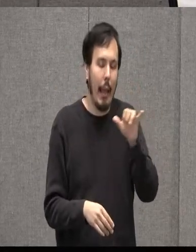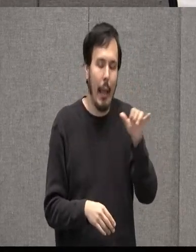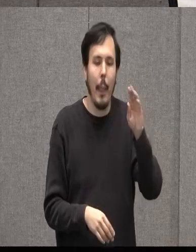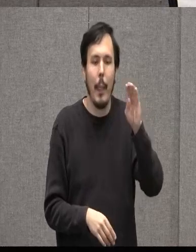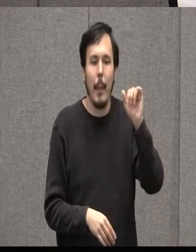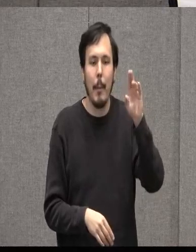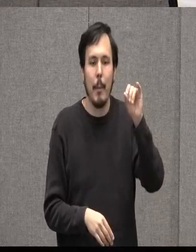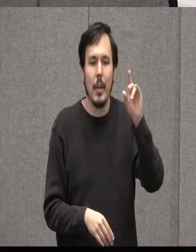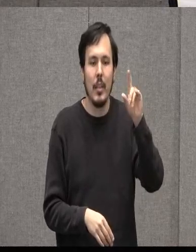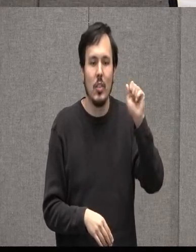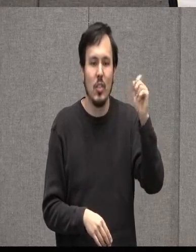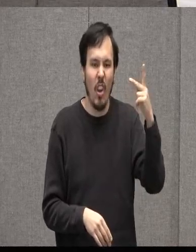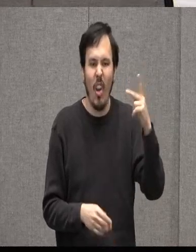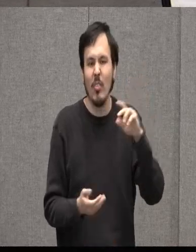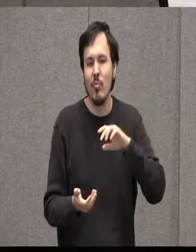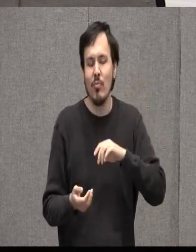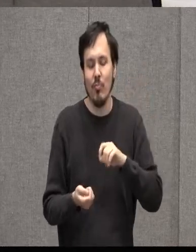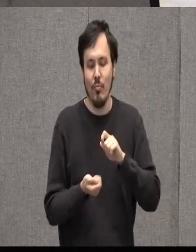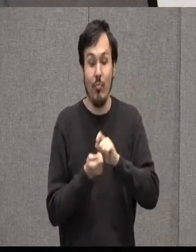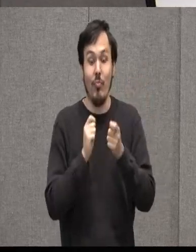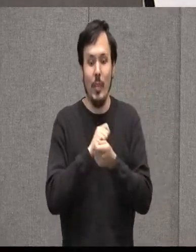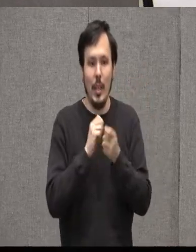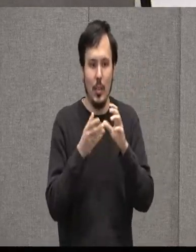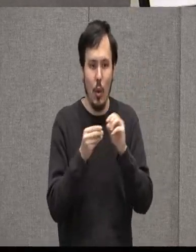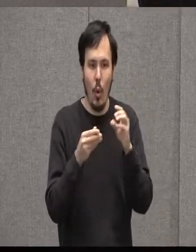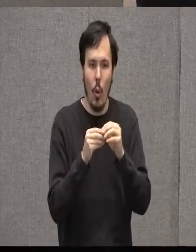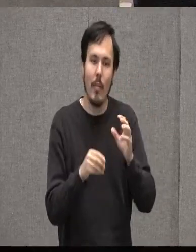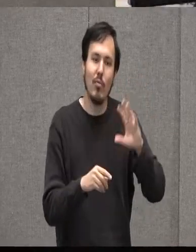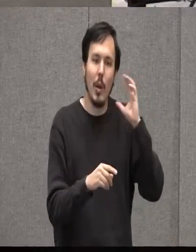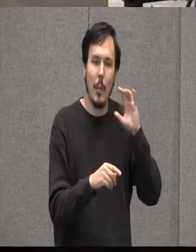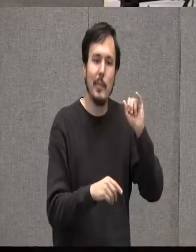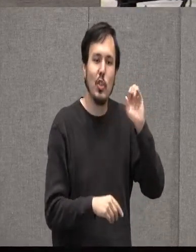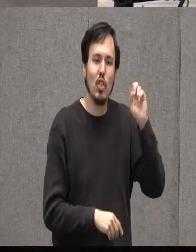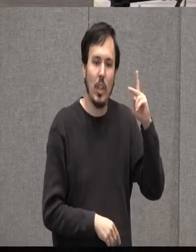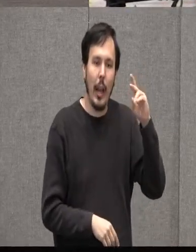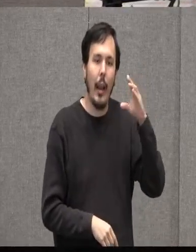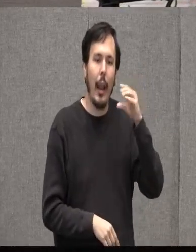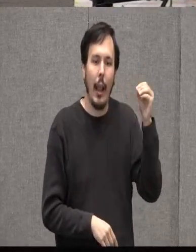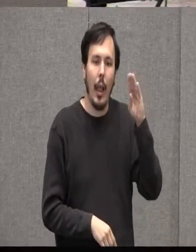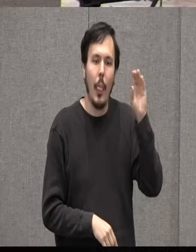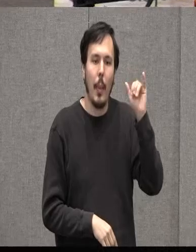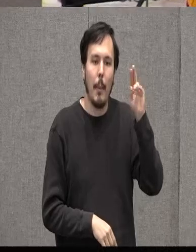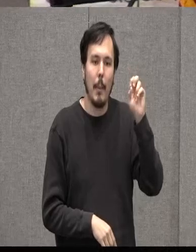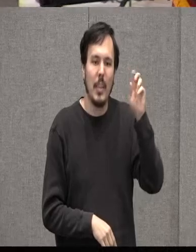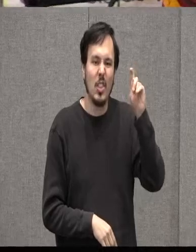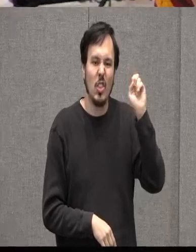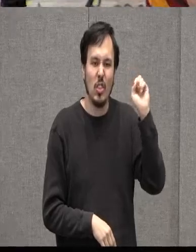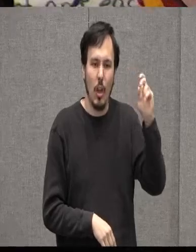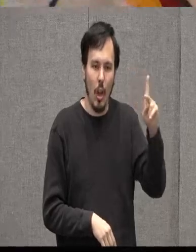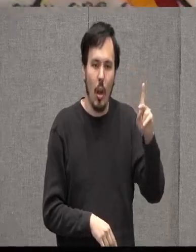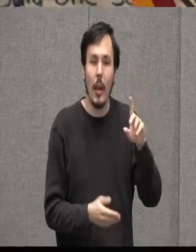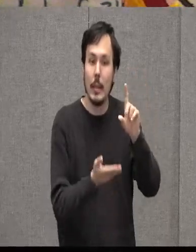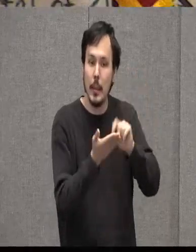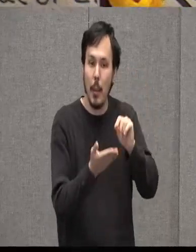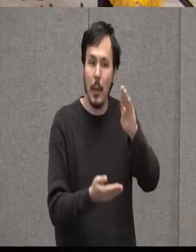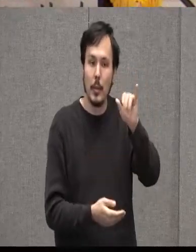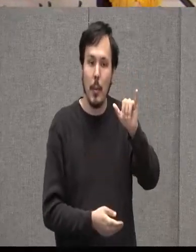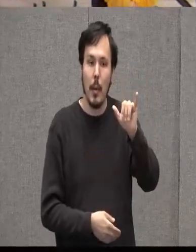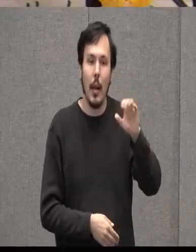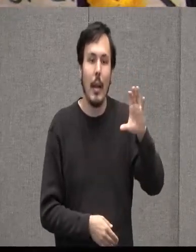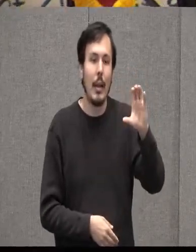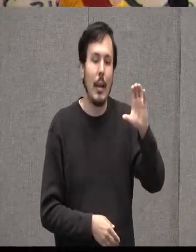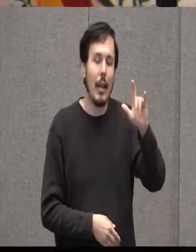some math and literature. Have fun. Thank you, Mrs. Gaudette. Oh, we're gonna move a few things around.